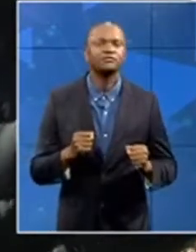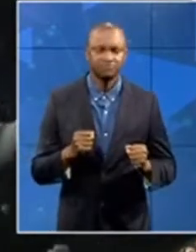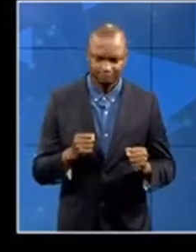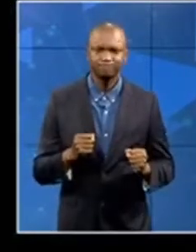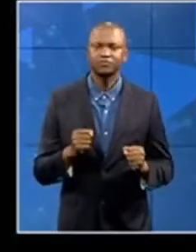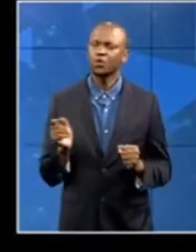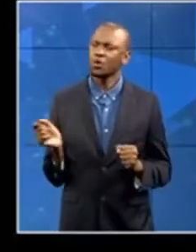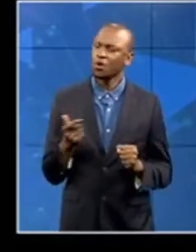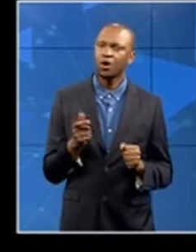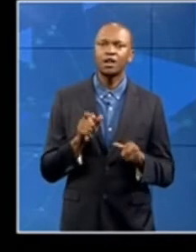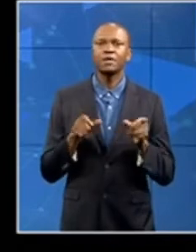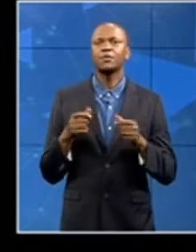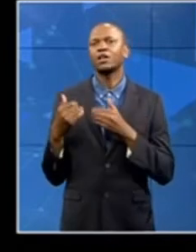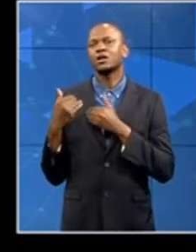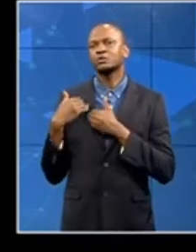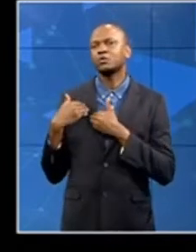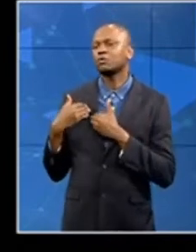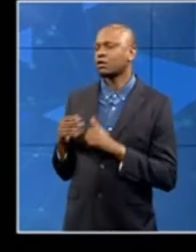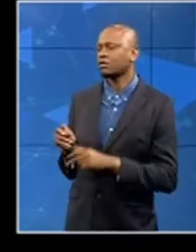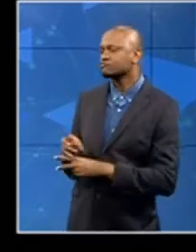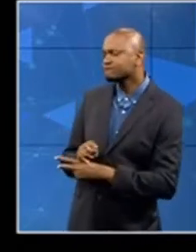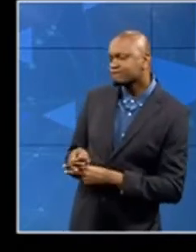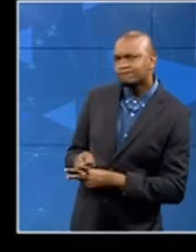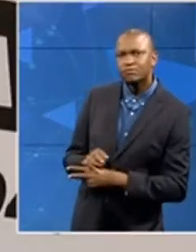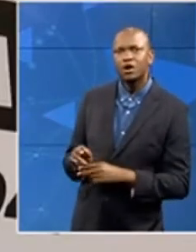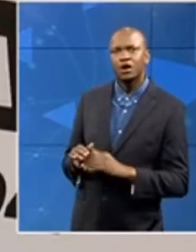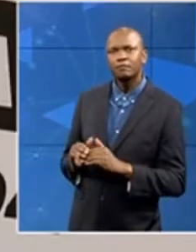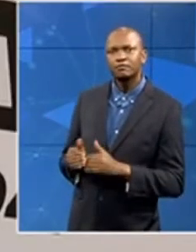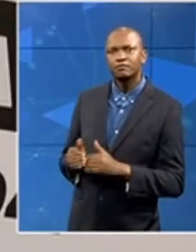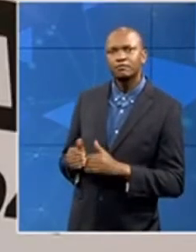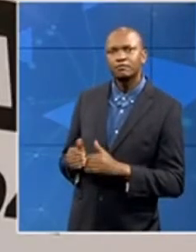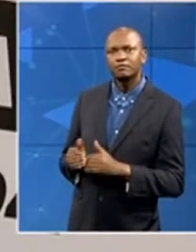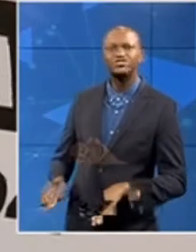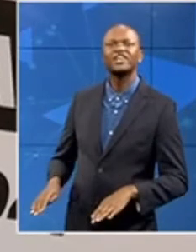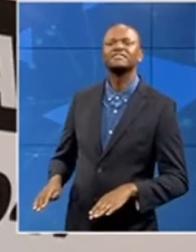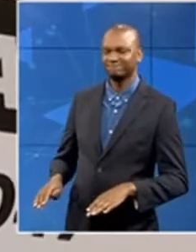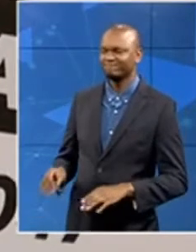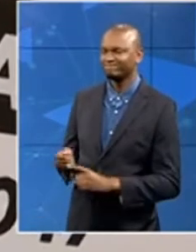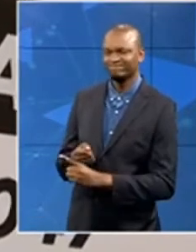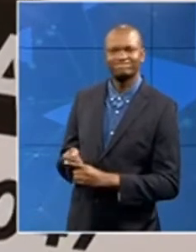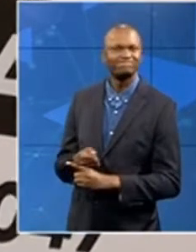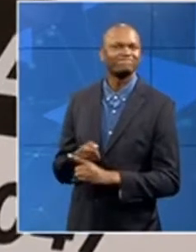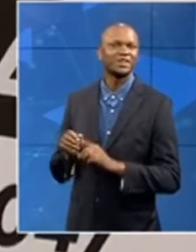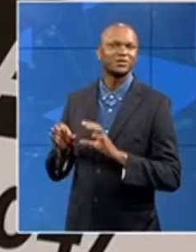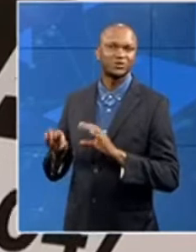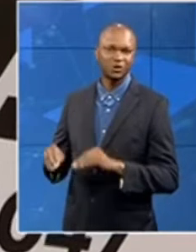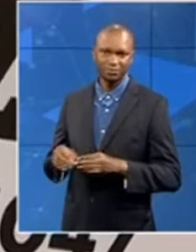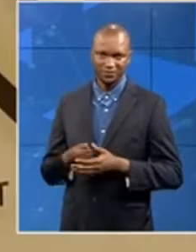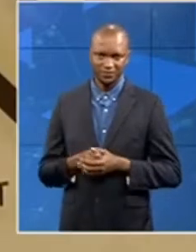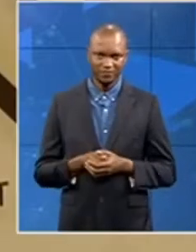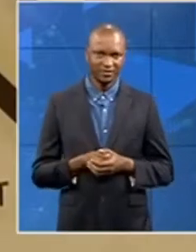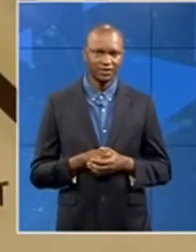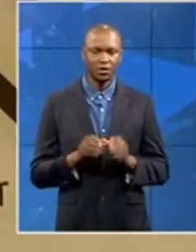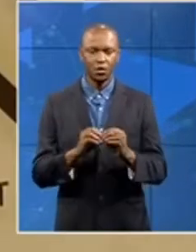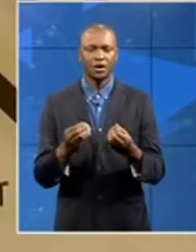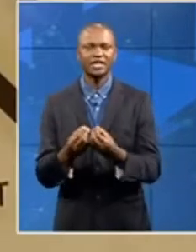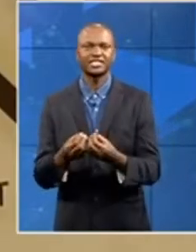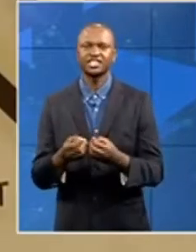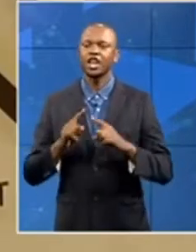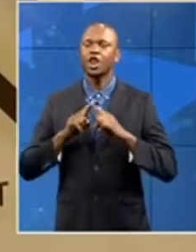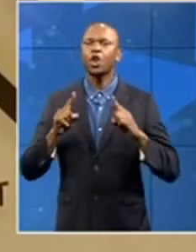labagadza bantwana kuthi bangabahlukumeti bantwana. Inhlangano yemphakathi iNot in My Name yeseka lomndeni ithi